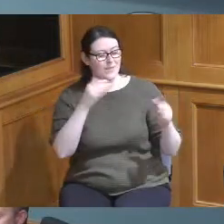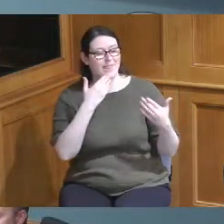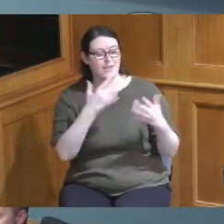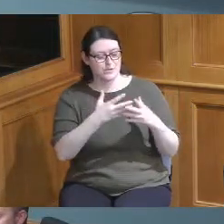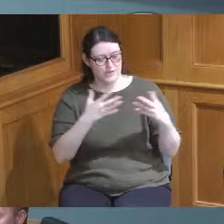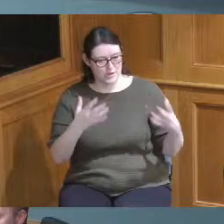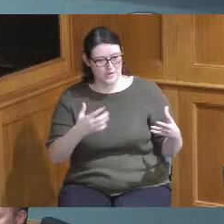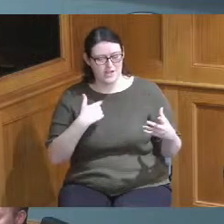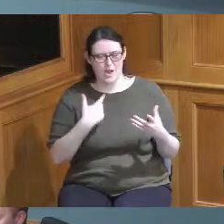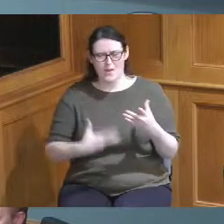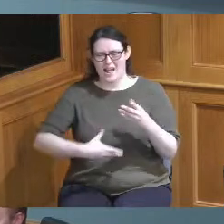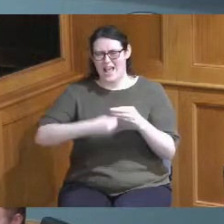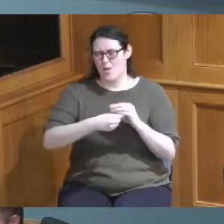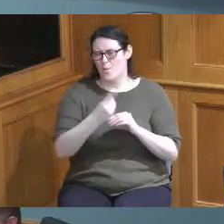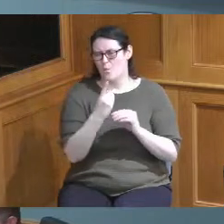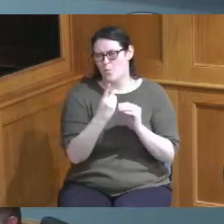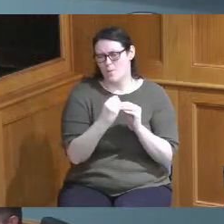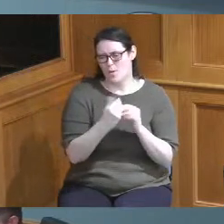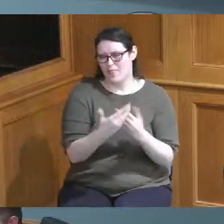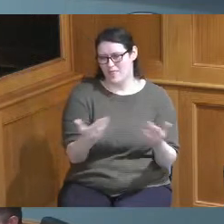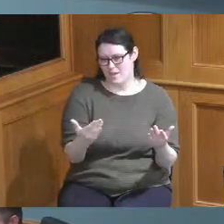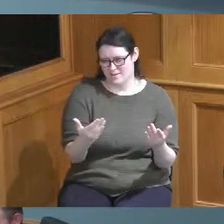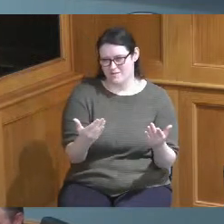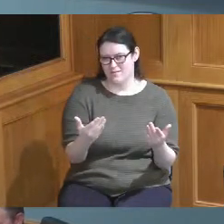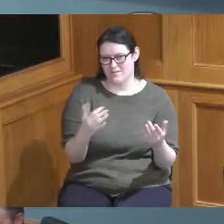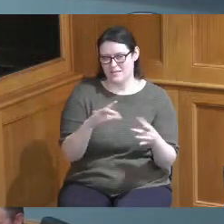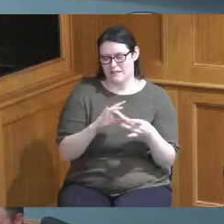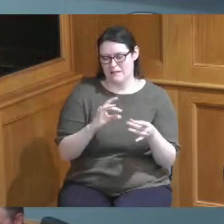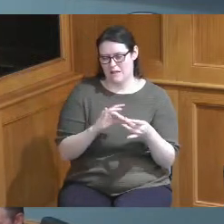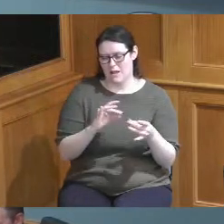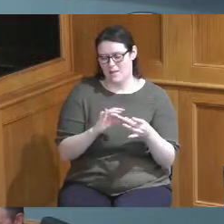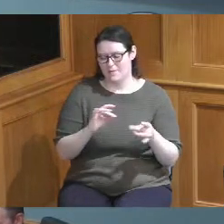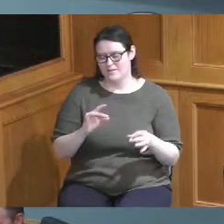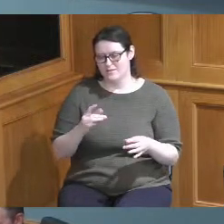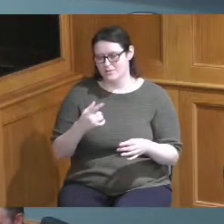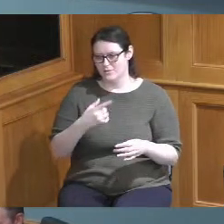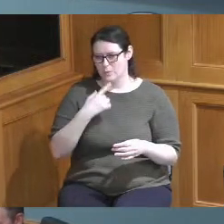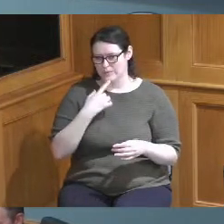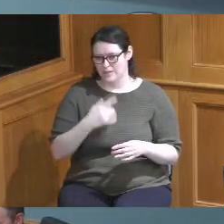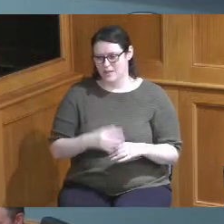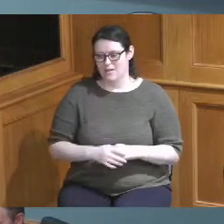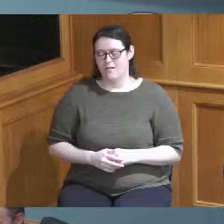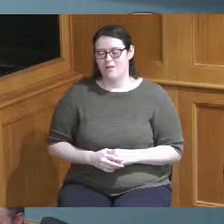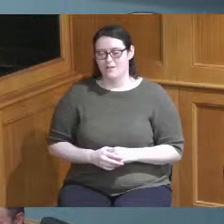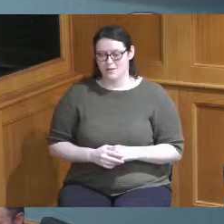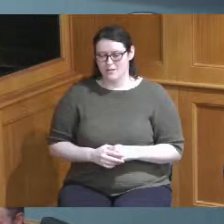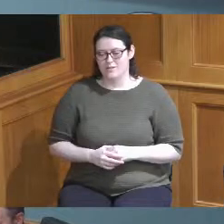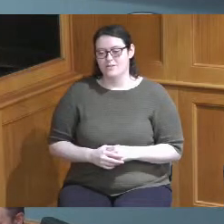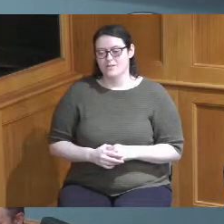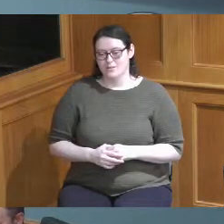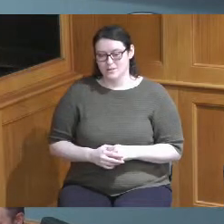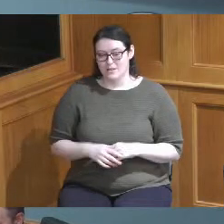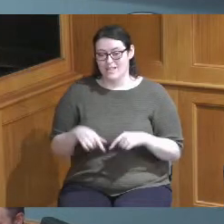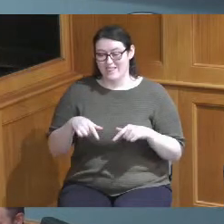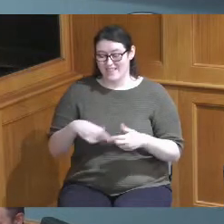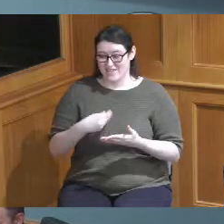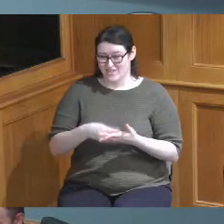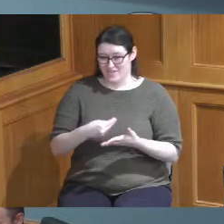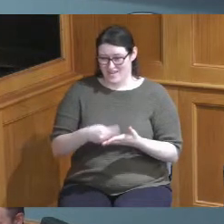I just want to add one thing to the comments that were said. This